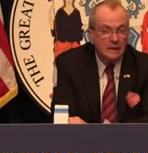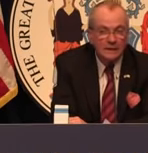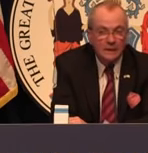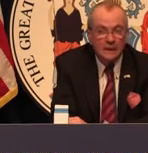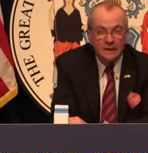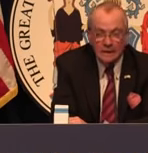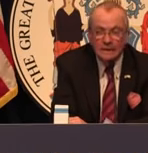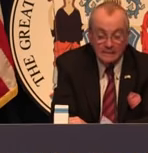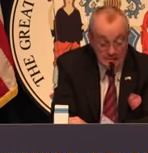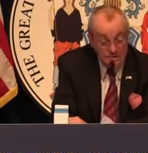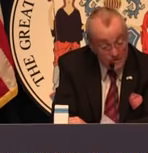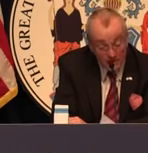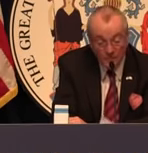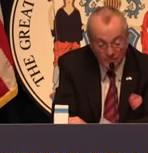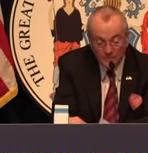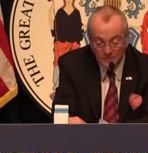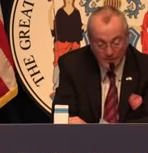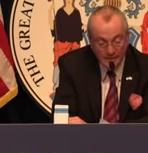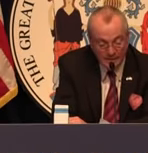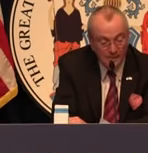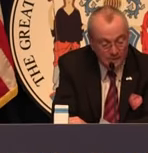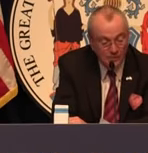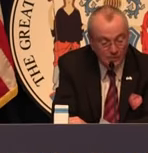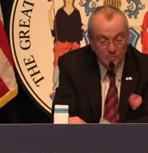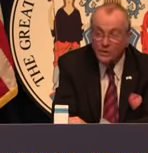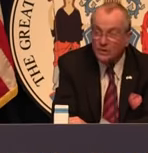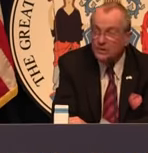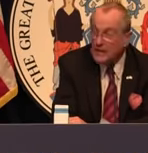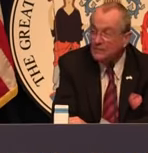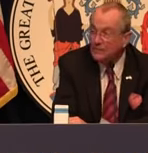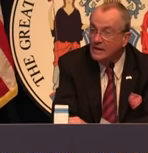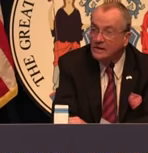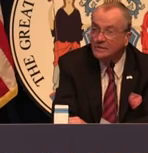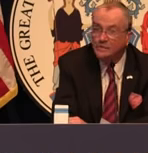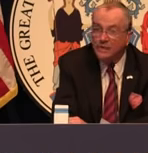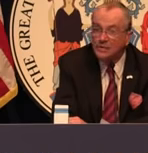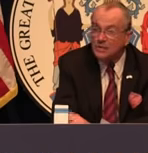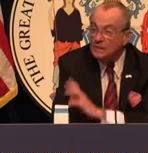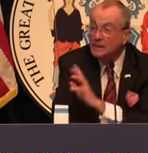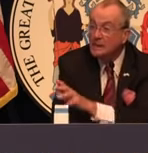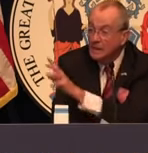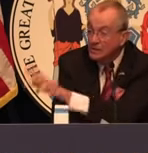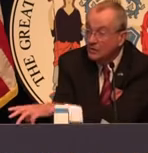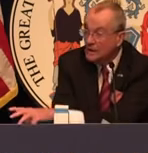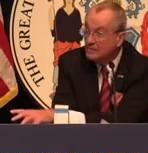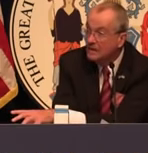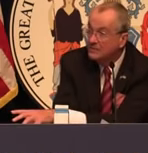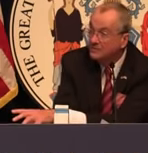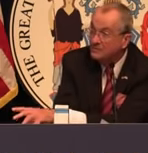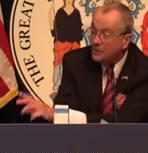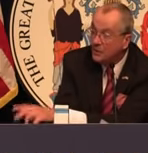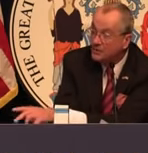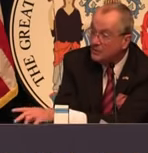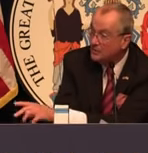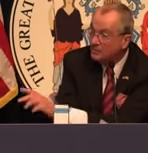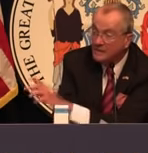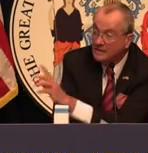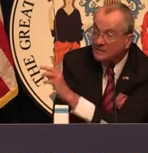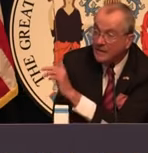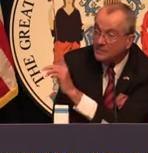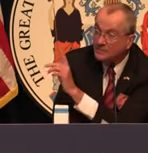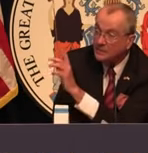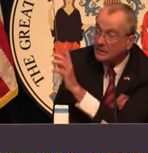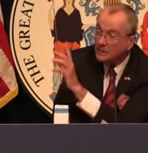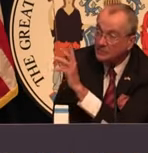Johnson. And this is it was a bullish, I have to say, conversation, including about therapeutics